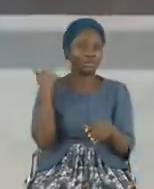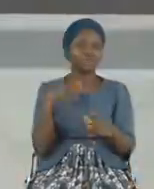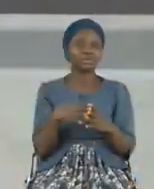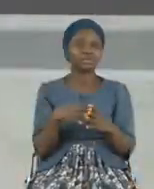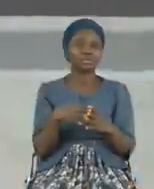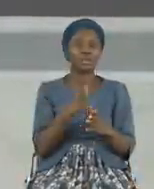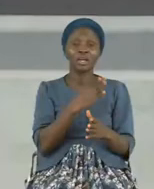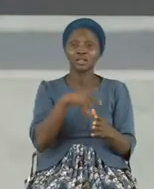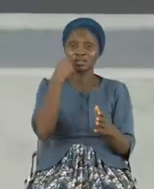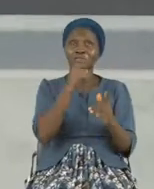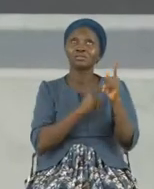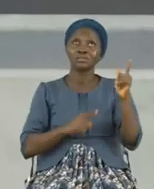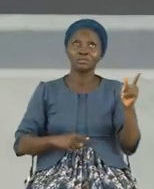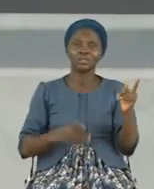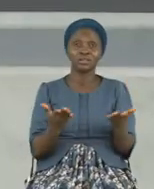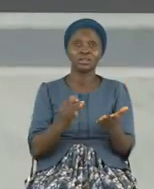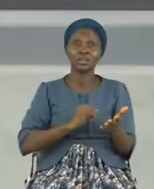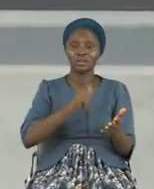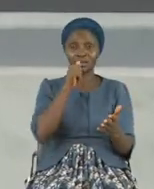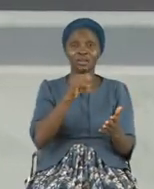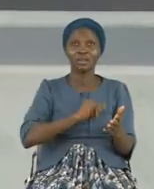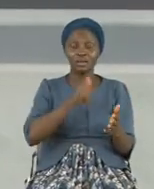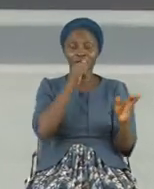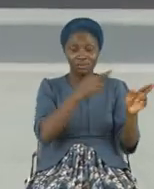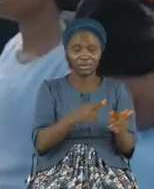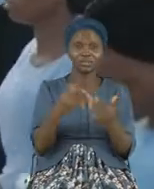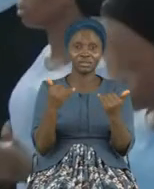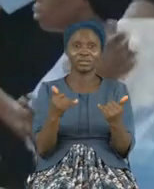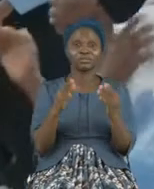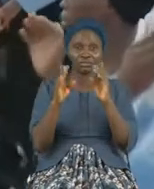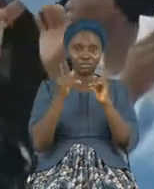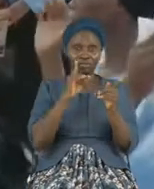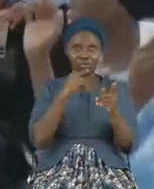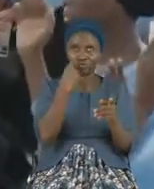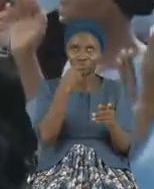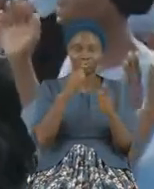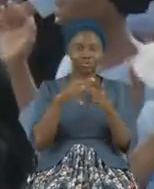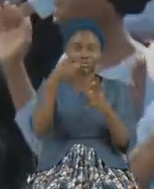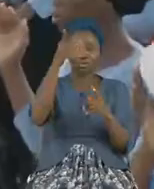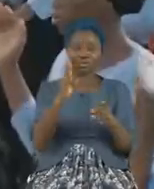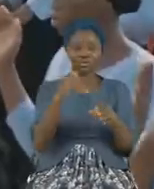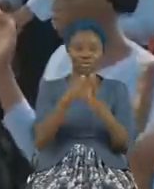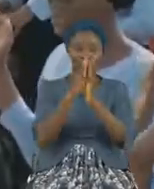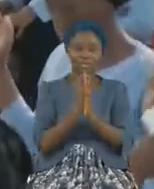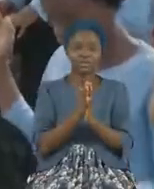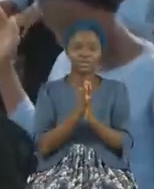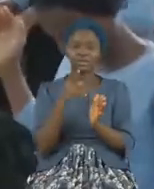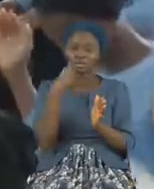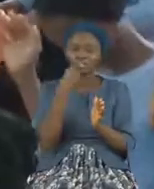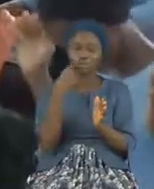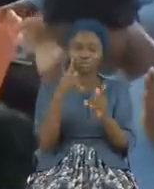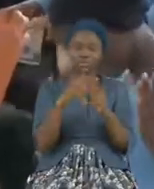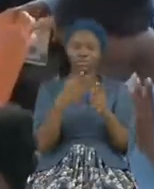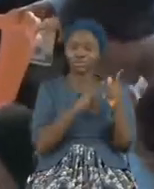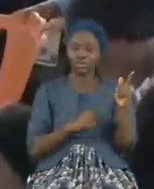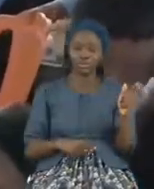am I. I am ready now. Talk to the Lord in prayer. Talk to the Lord